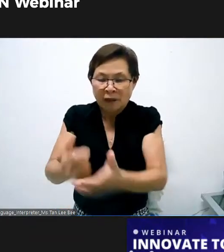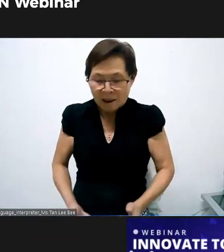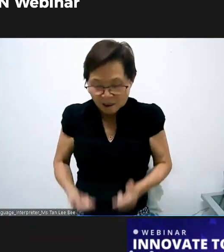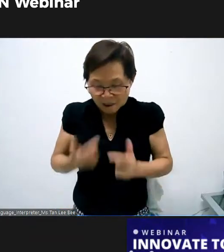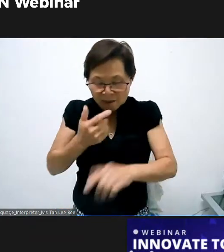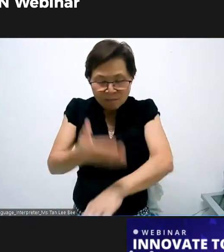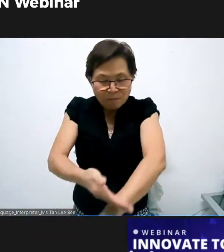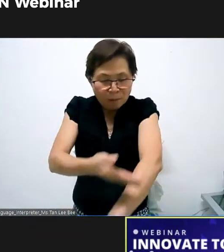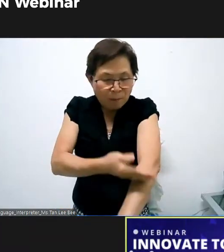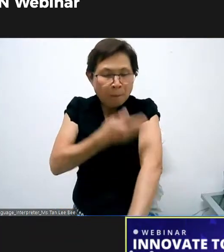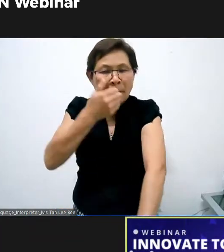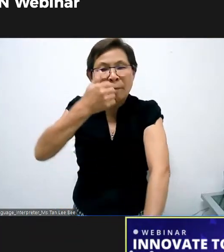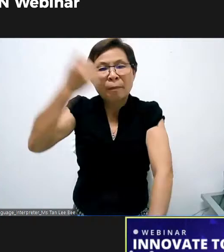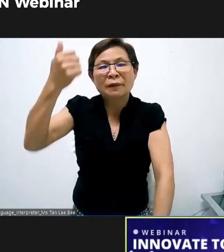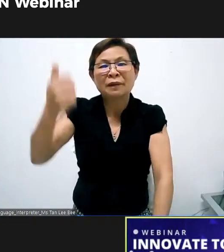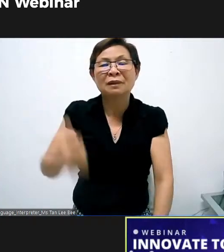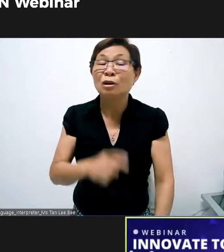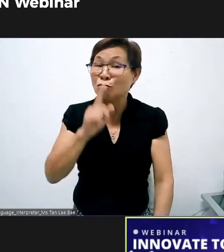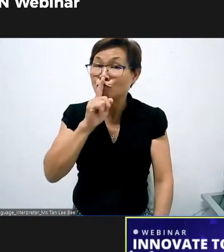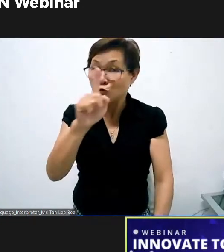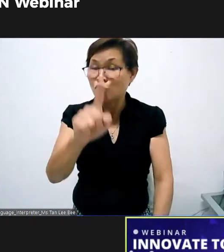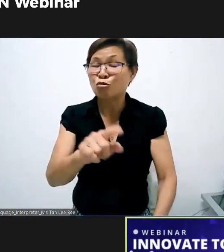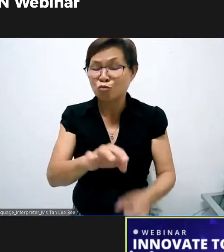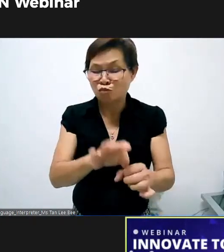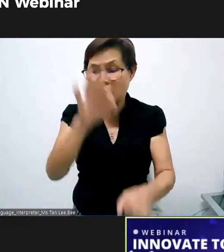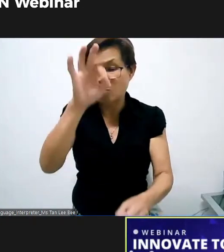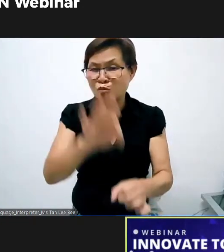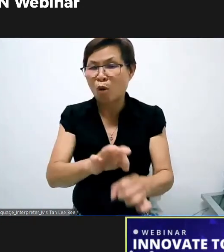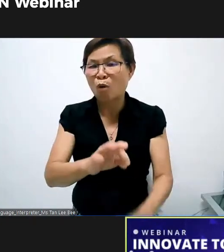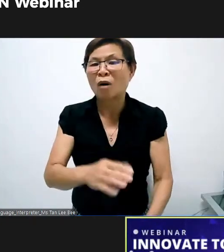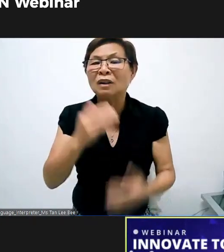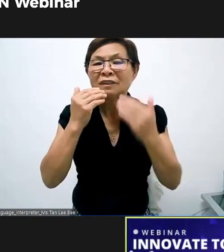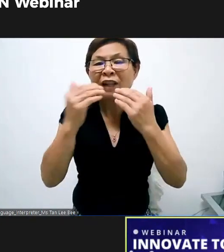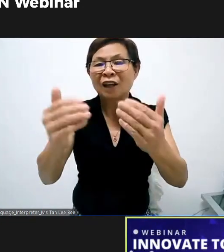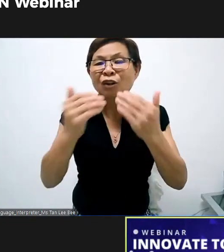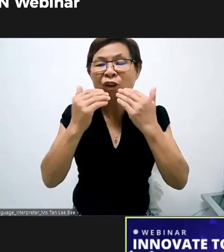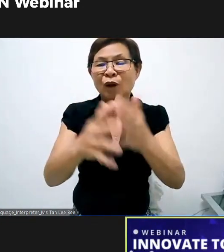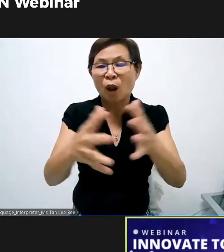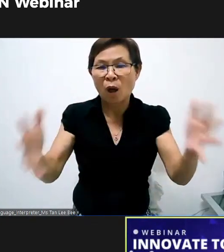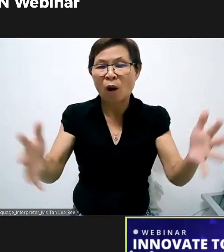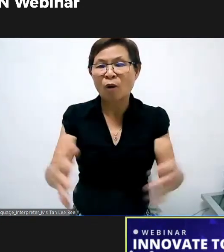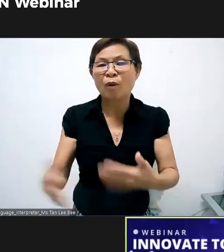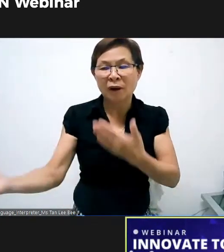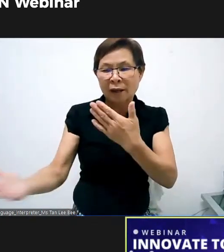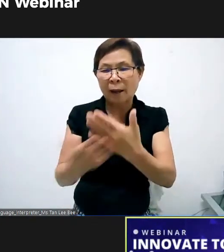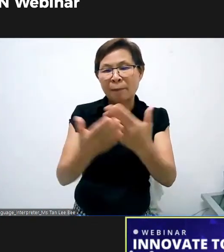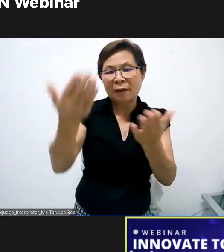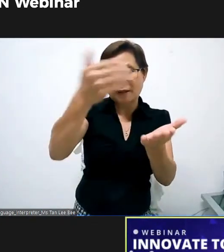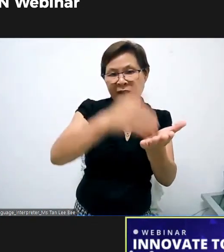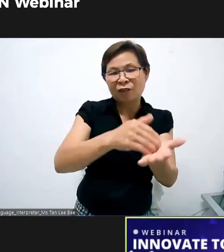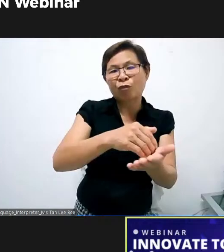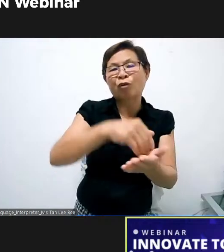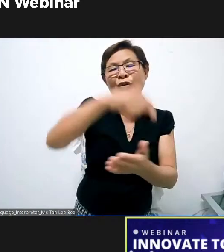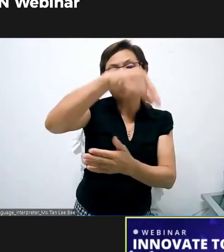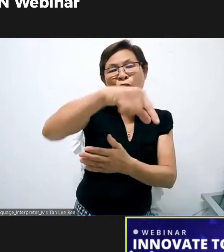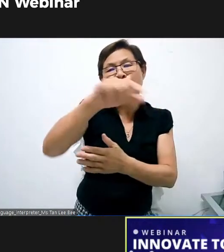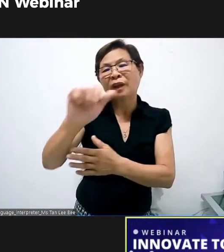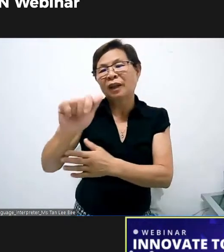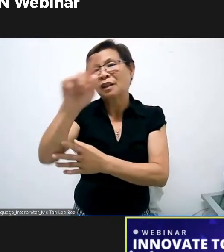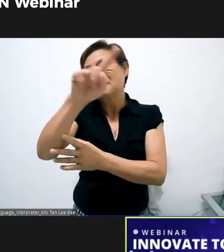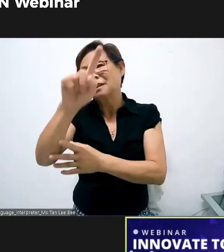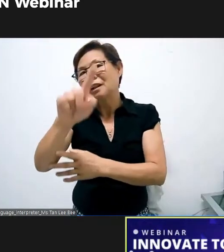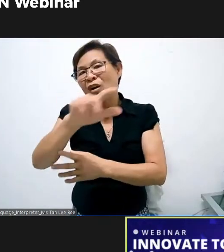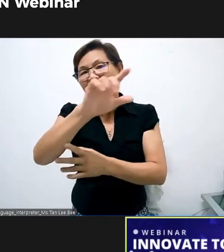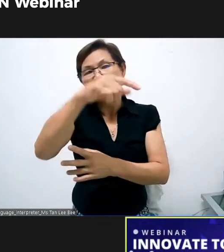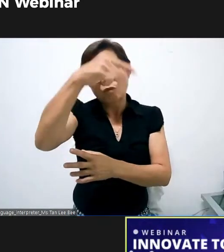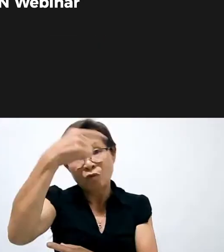Thank you. That is truly inspiring. Thank you so much, Ms. Betari. We'll get back to you later for the Q&A session. In the meantime,